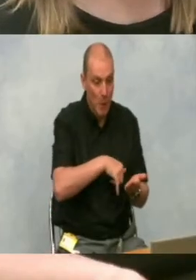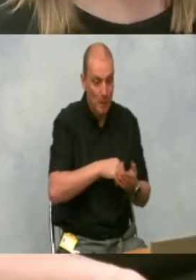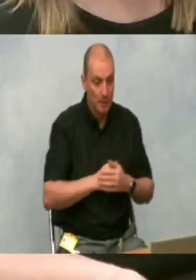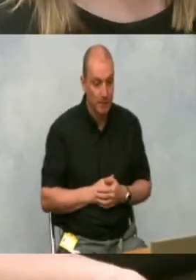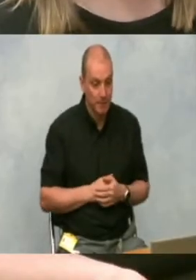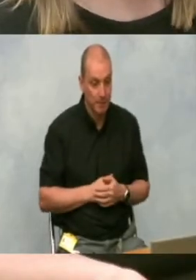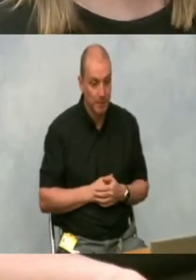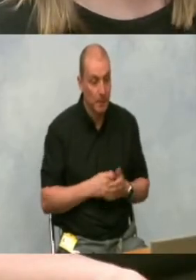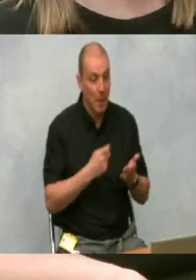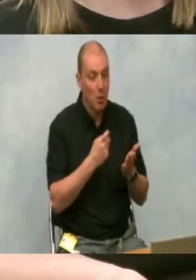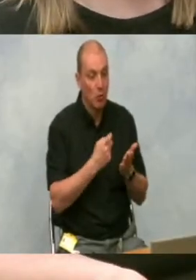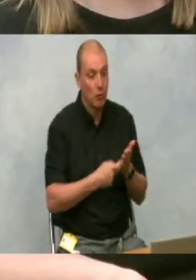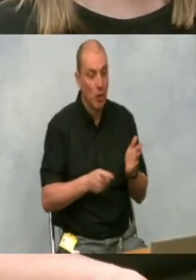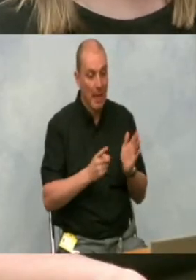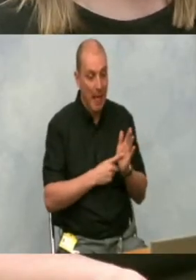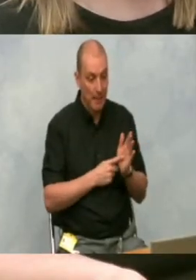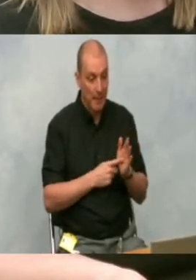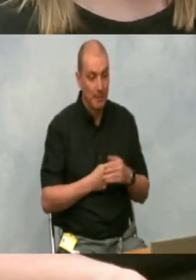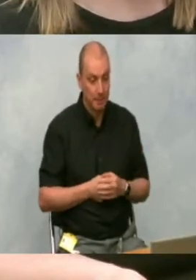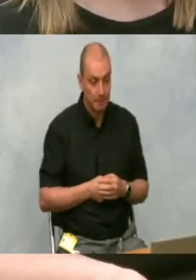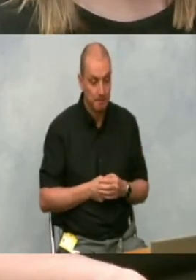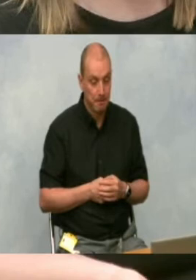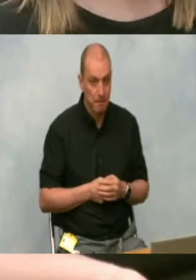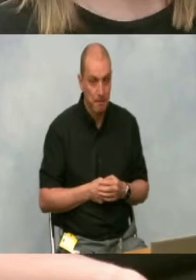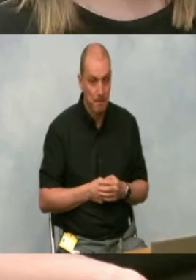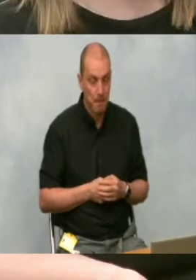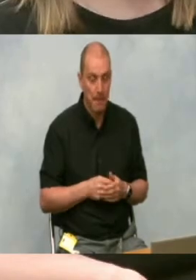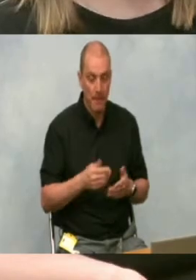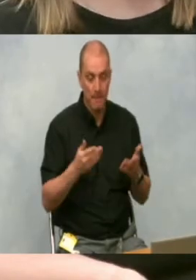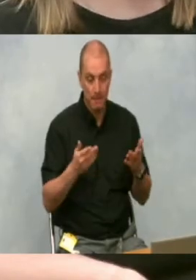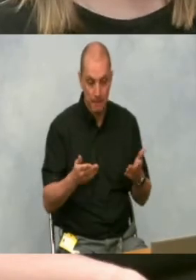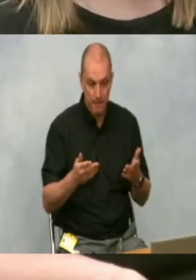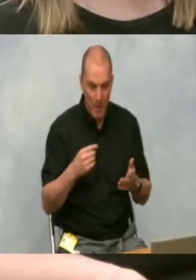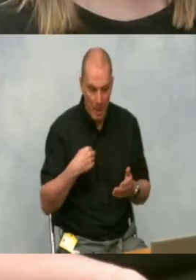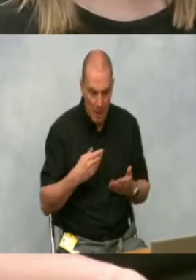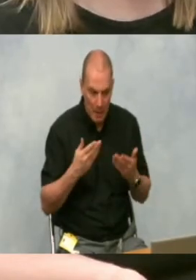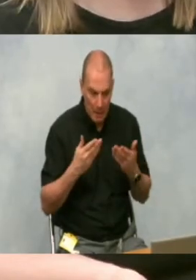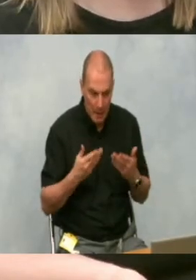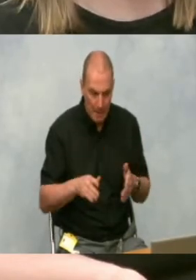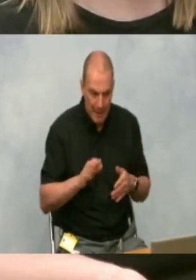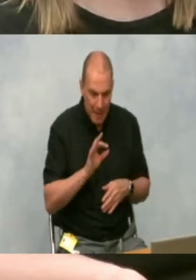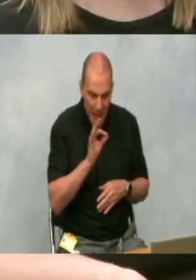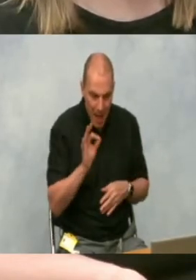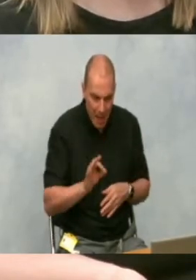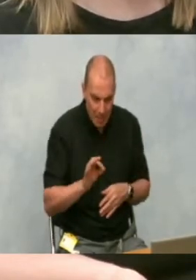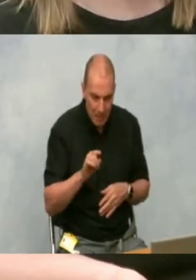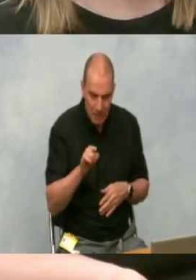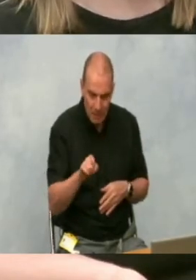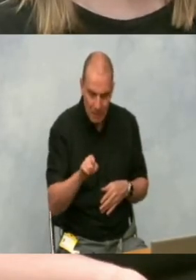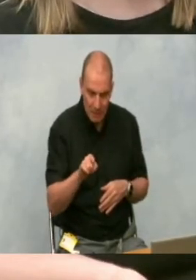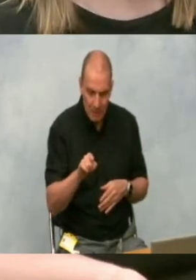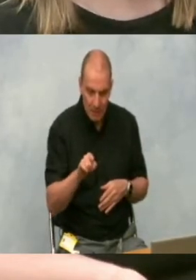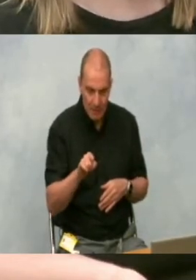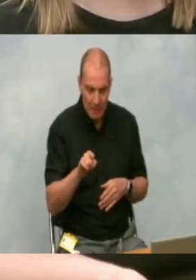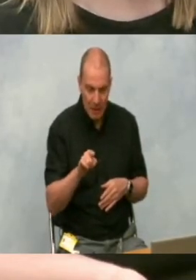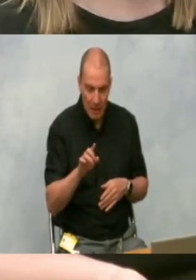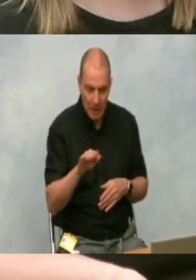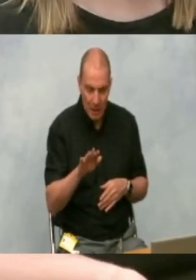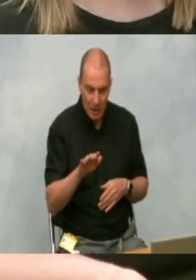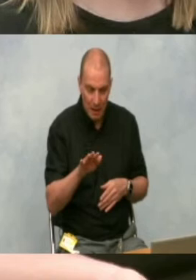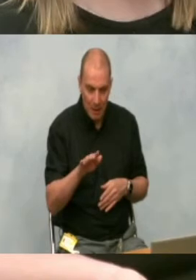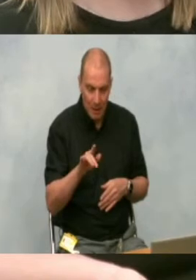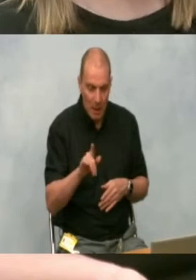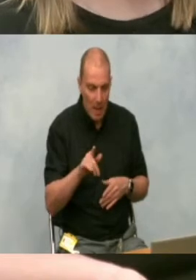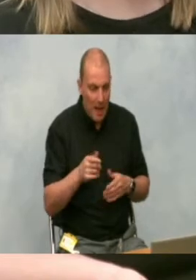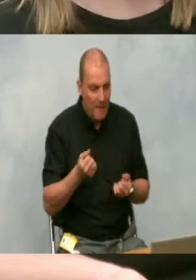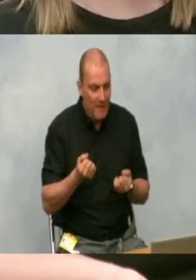Thanks, Chair. A few people have asked, but I don't think the answer came out. There was an internal valuation, it sounds like. What was it? And what does